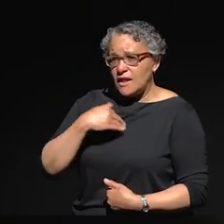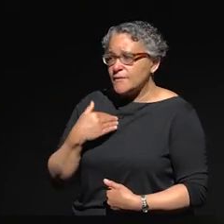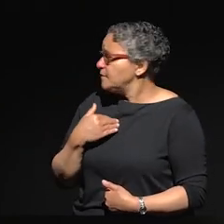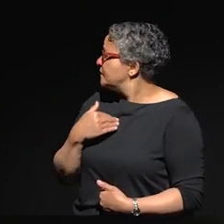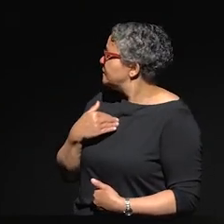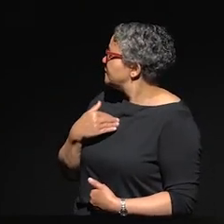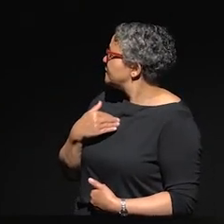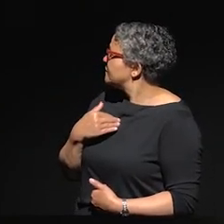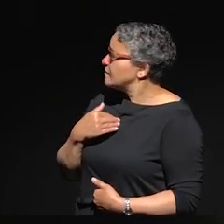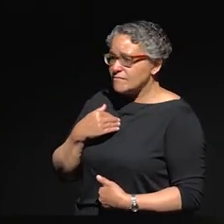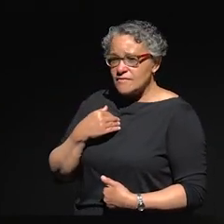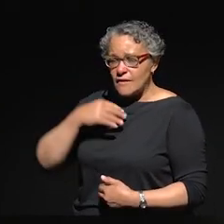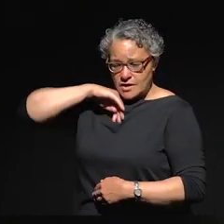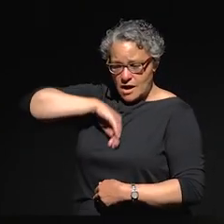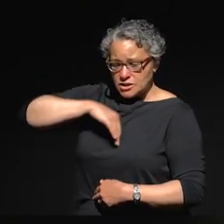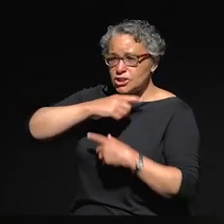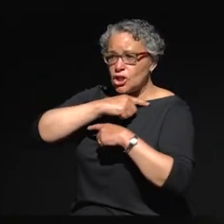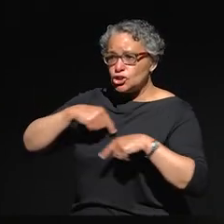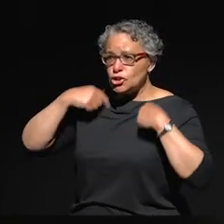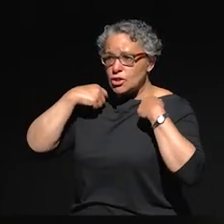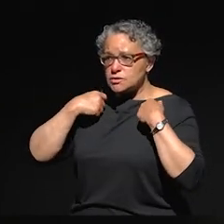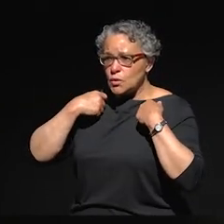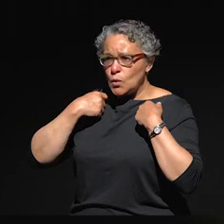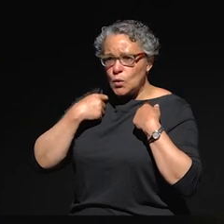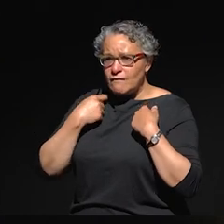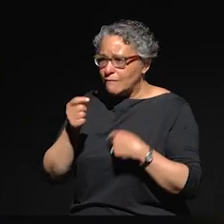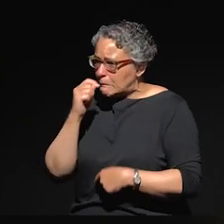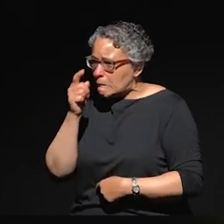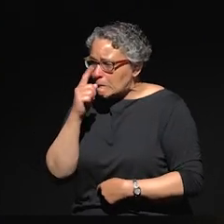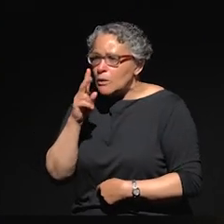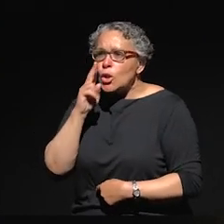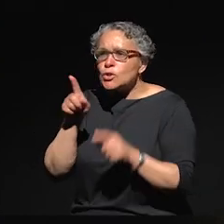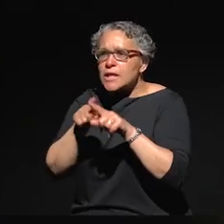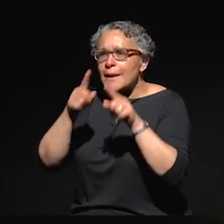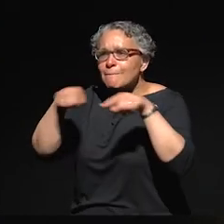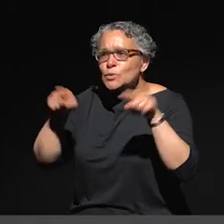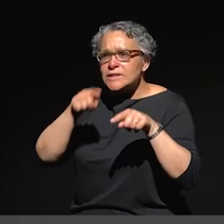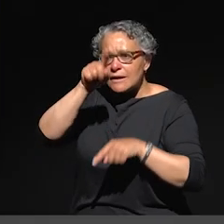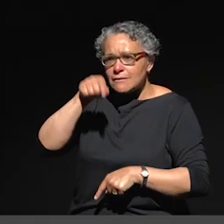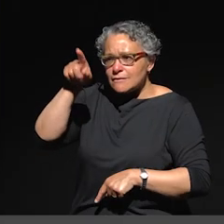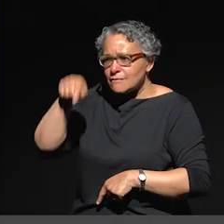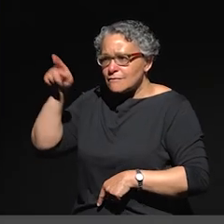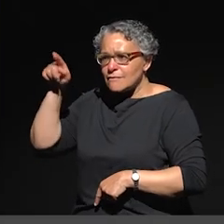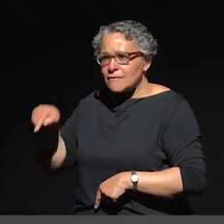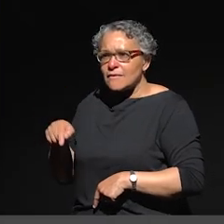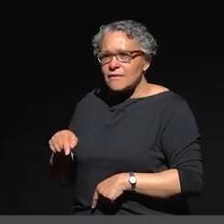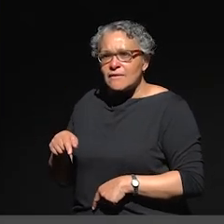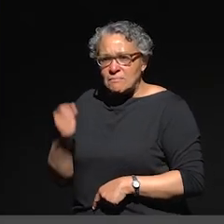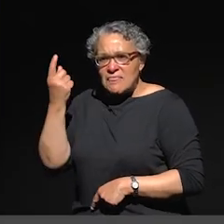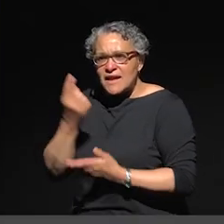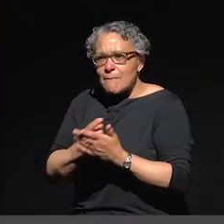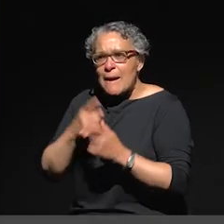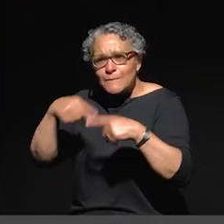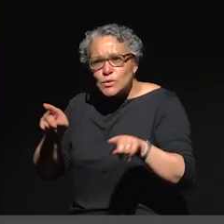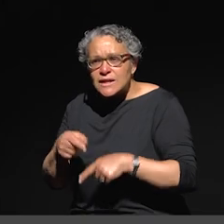this part of his undershirt, very very elaborate one, which almost looks like musical notation. It isn't, but it makes you think of music, and I think Raphael does